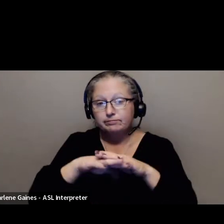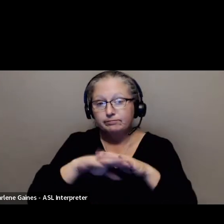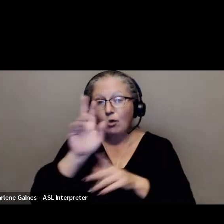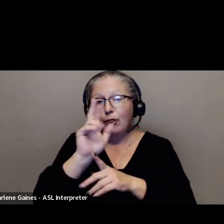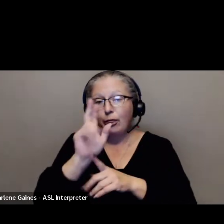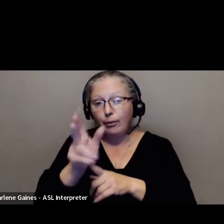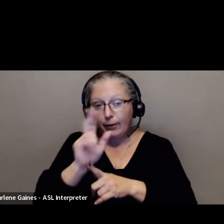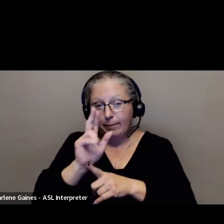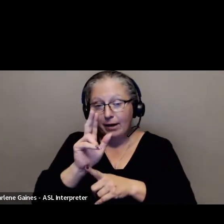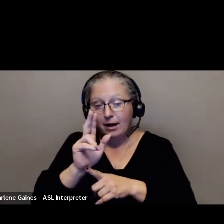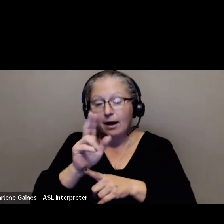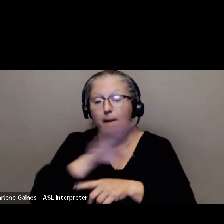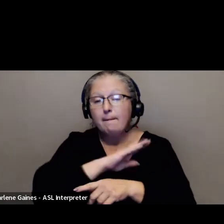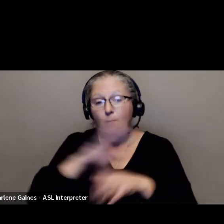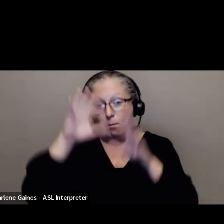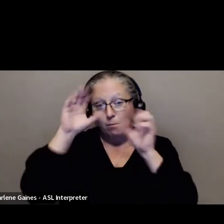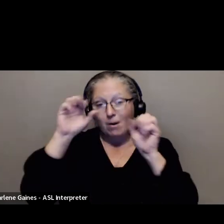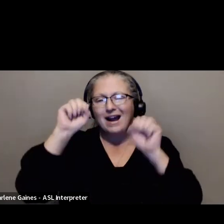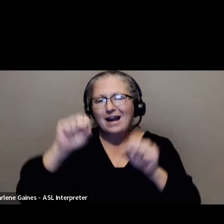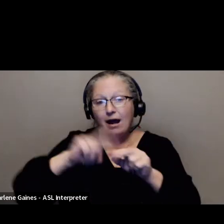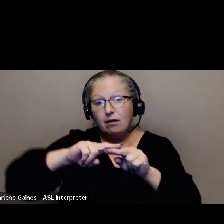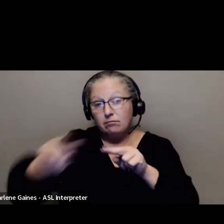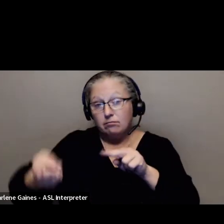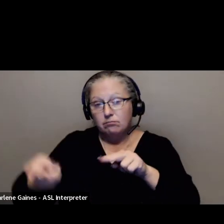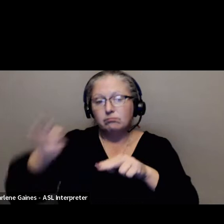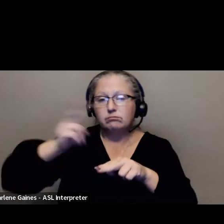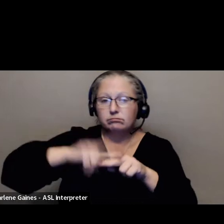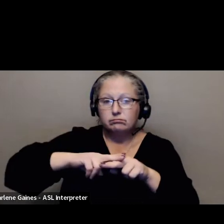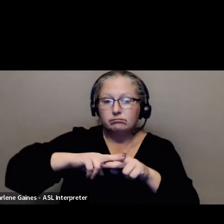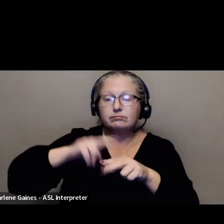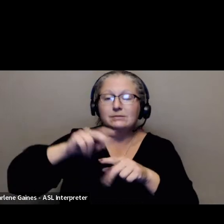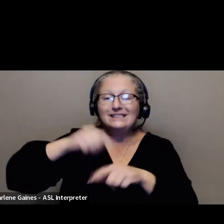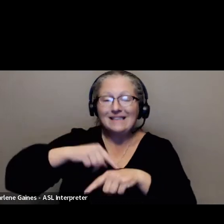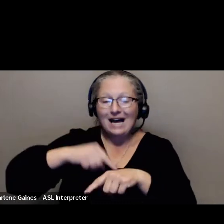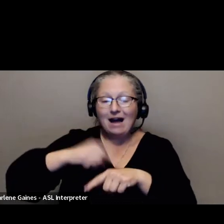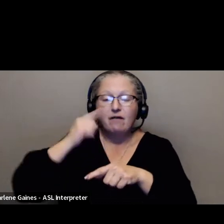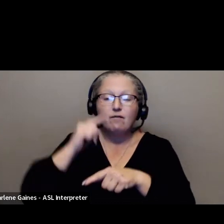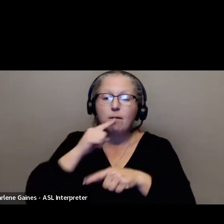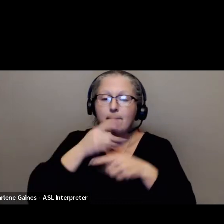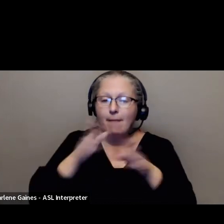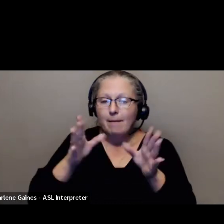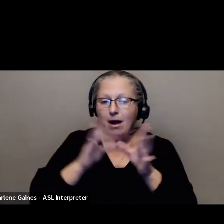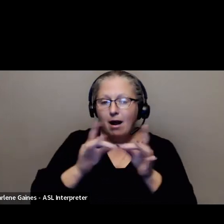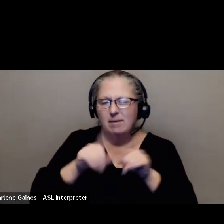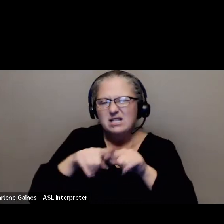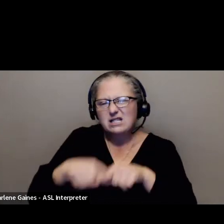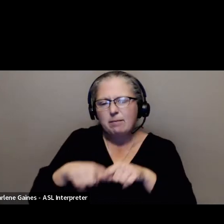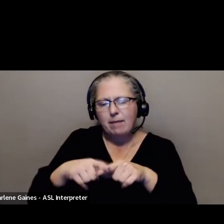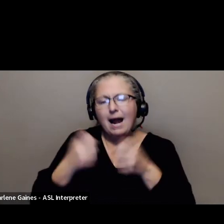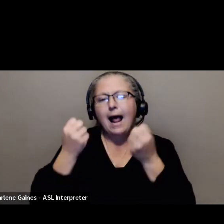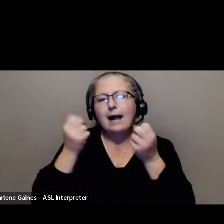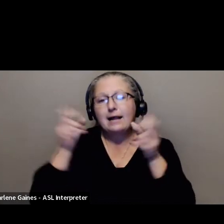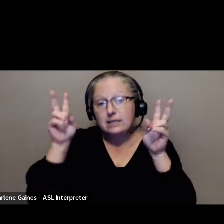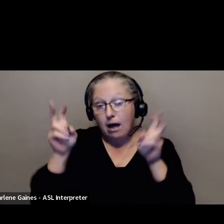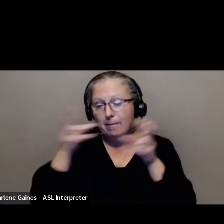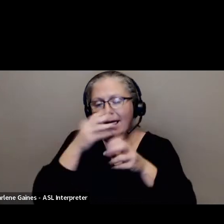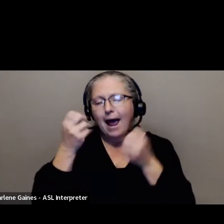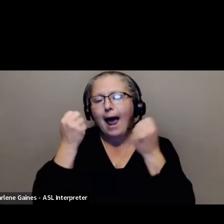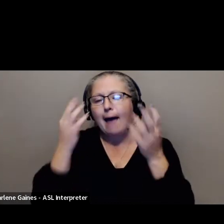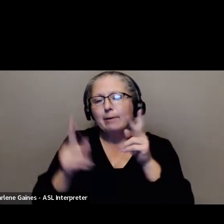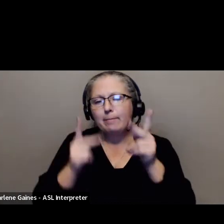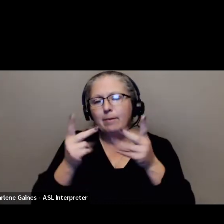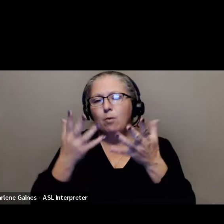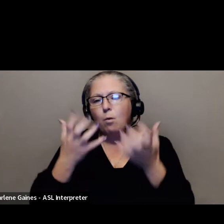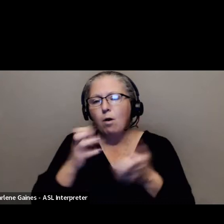3 minutes. The board president may increase or decrease the time allotted for public comment, depending upon the topic and numbers of persons wishing